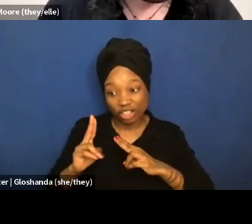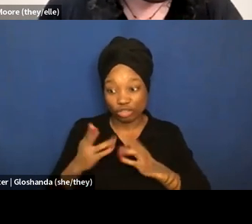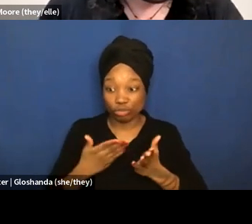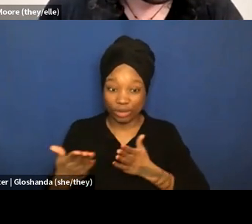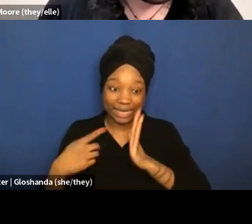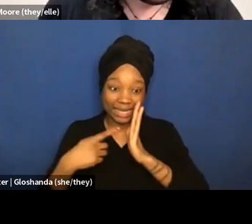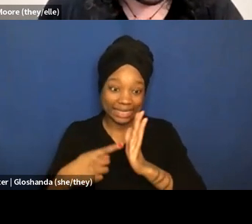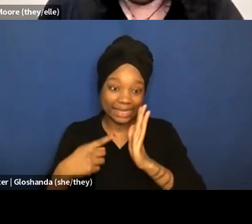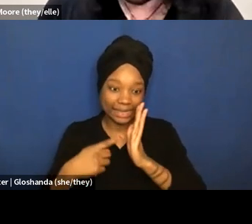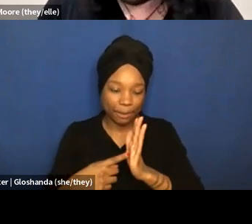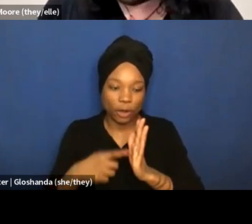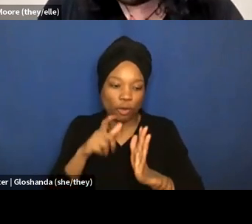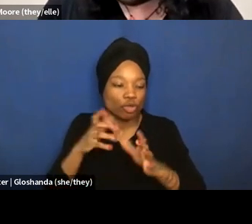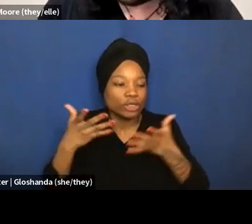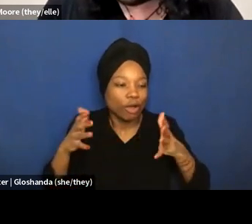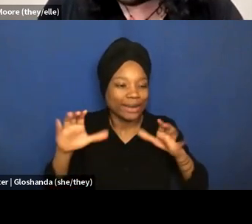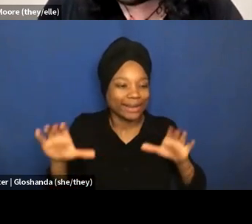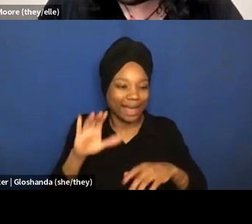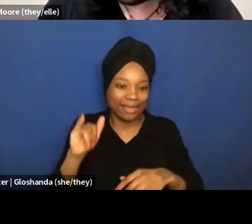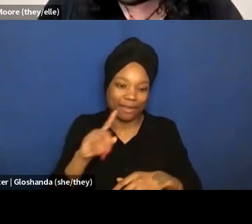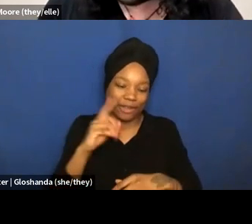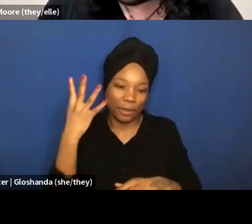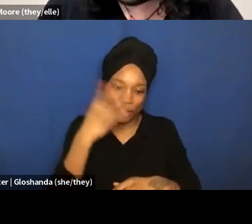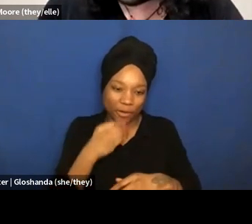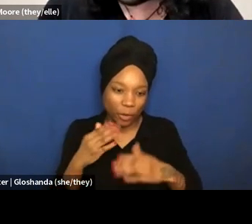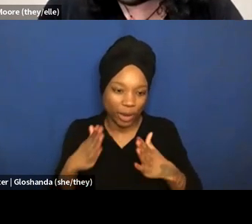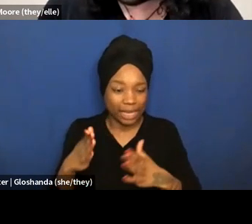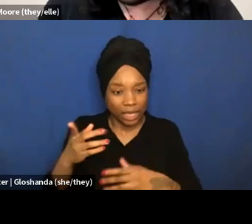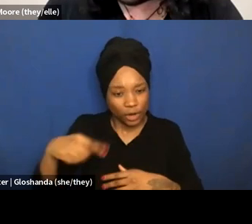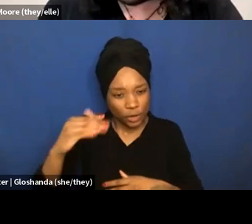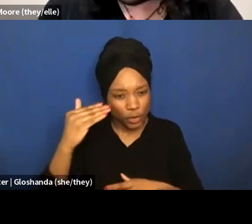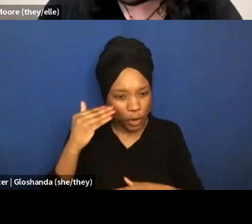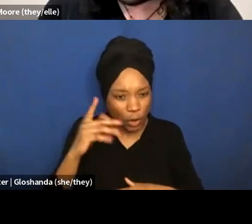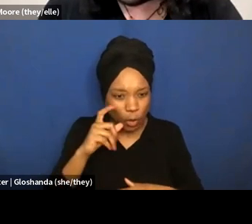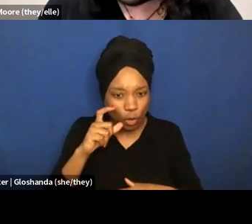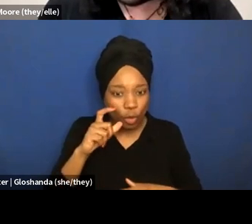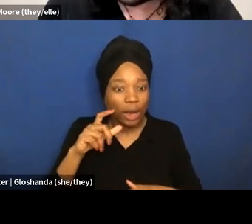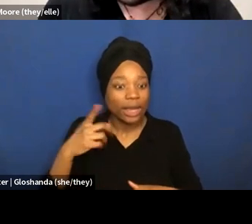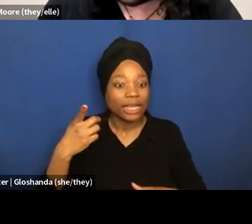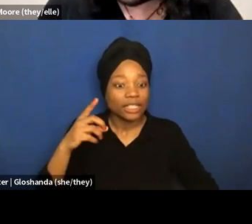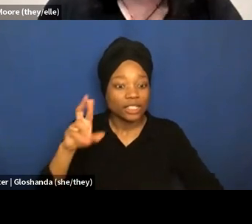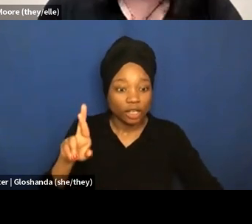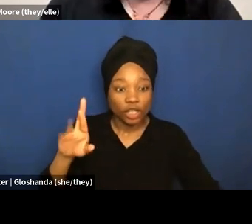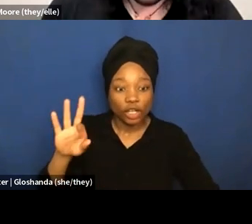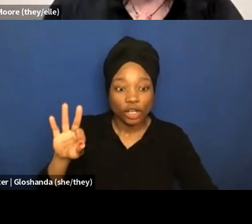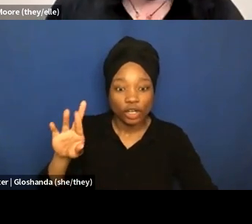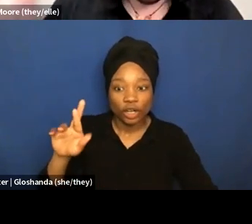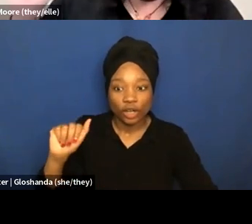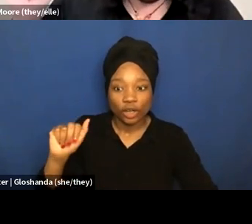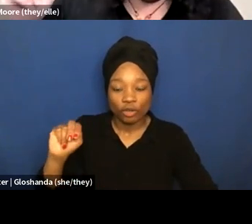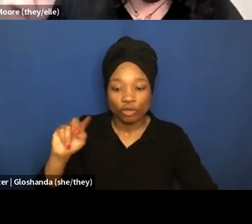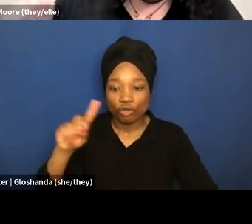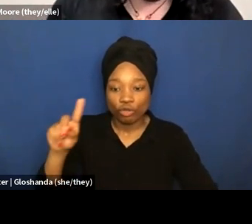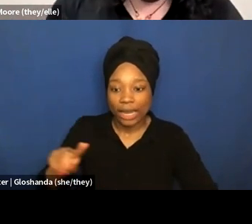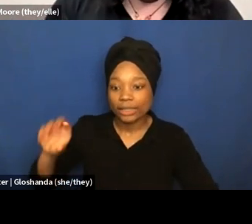done that so exquisitely. Have any of y'all heard of Dr. Franz Omar Fanon? I'm lifting up